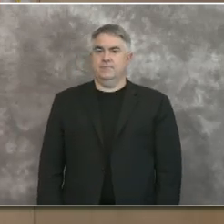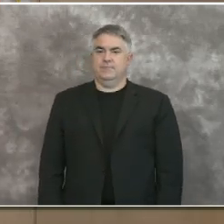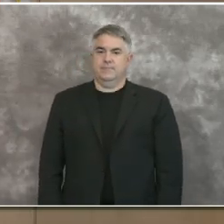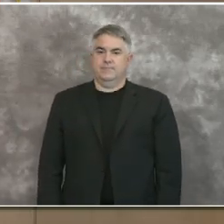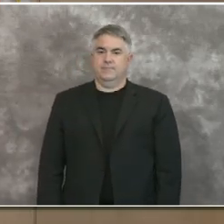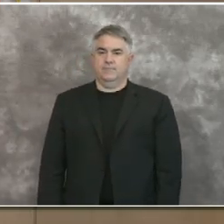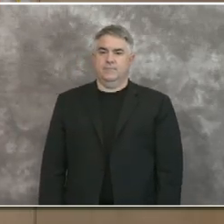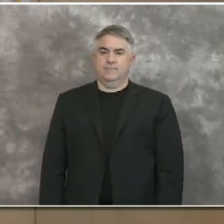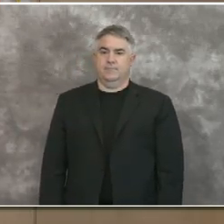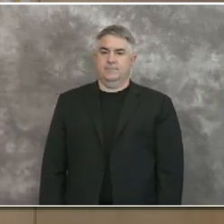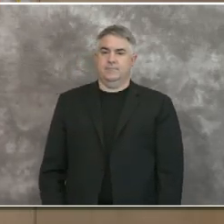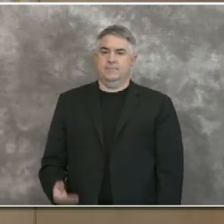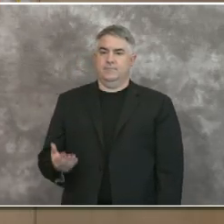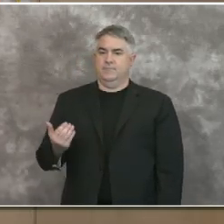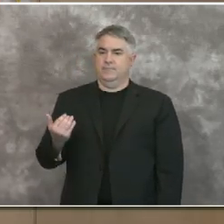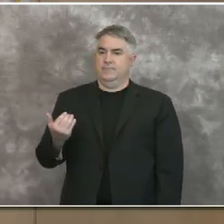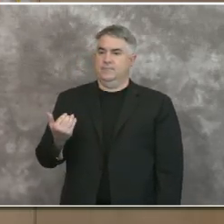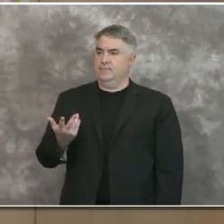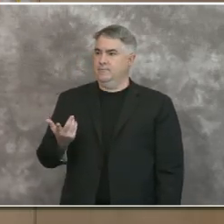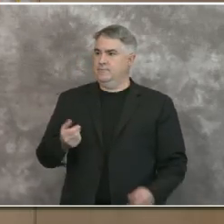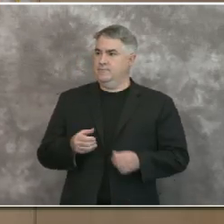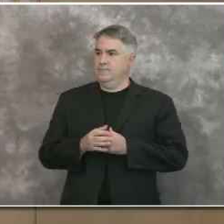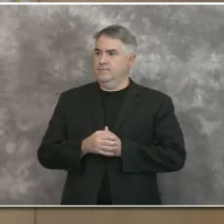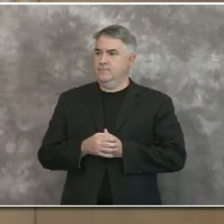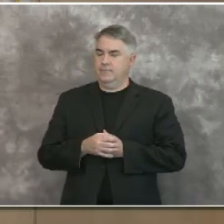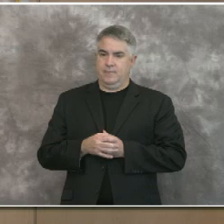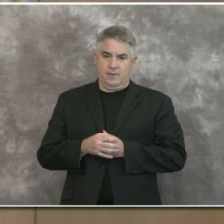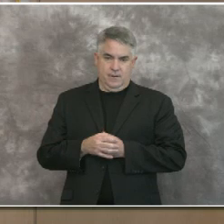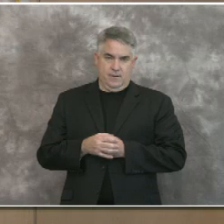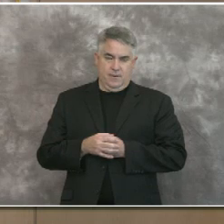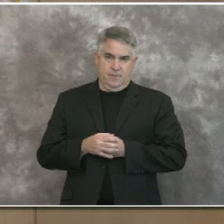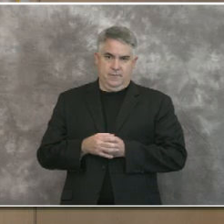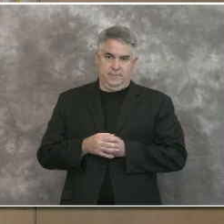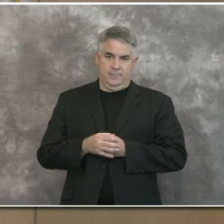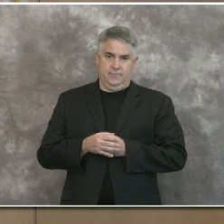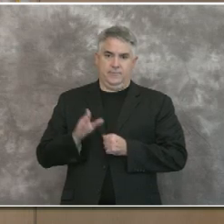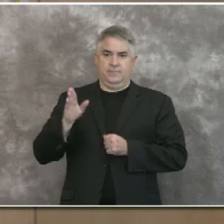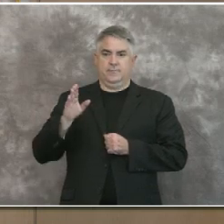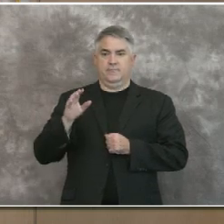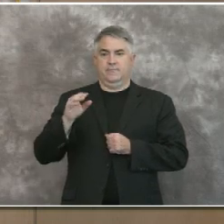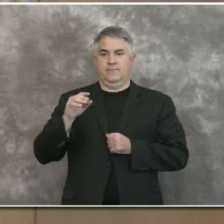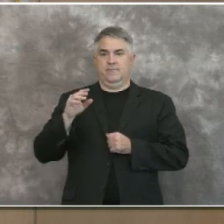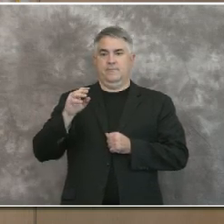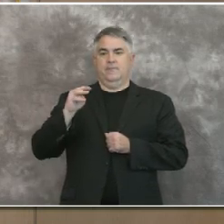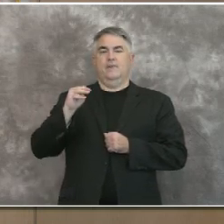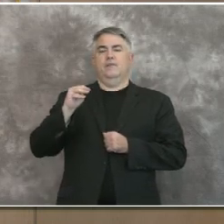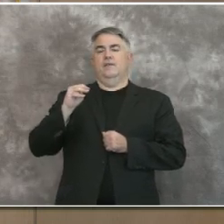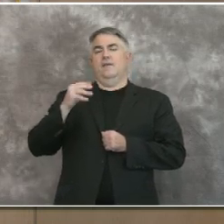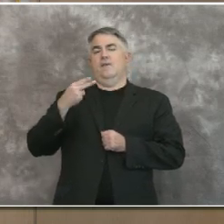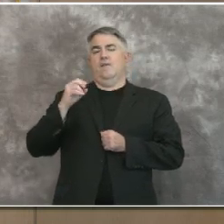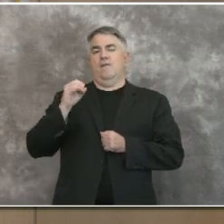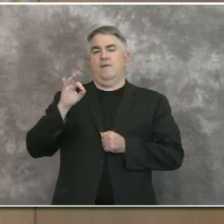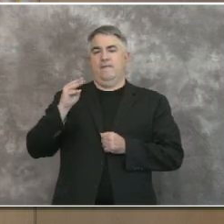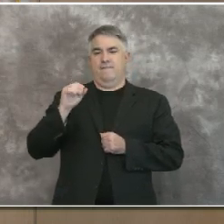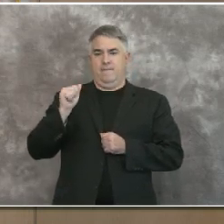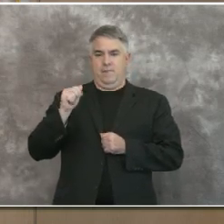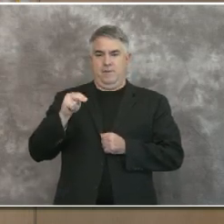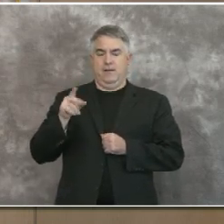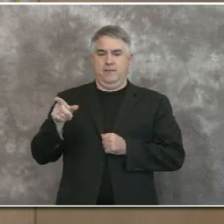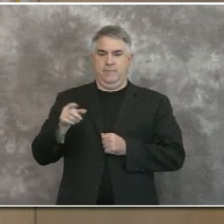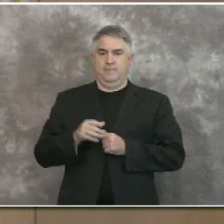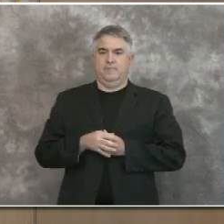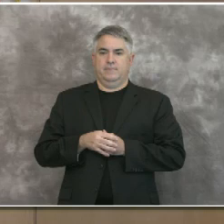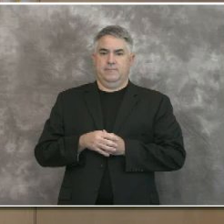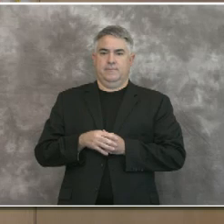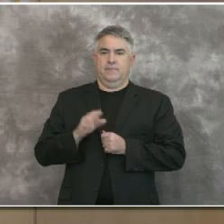indicators. So we'll get started right away. Matt Hoffman at KPBS, please state your question.